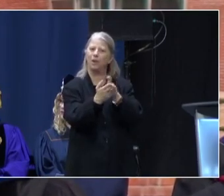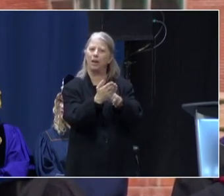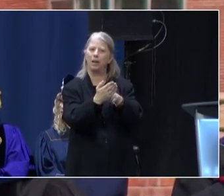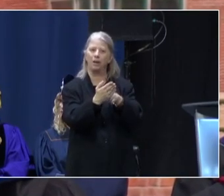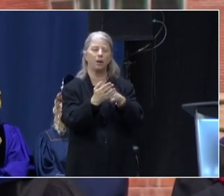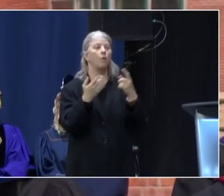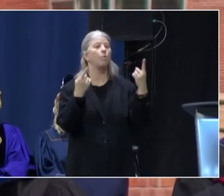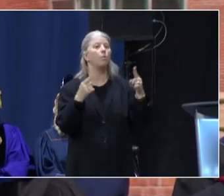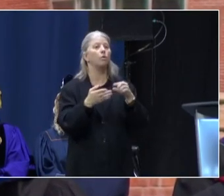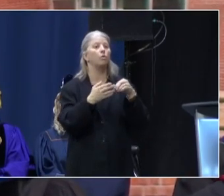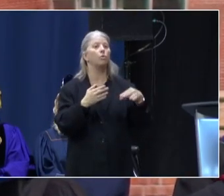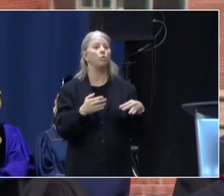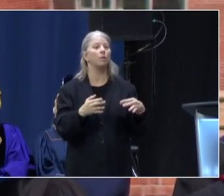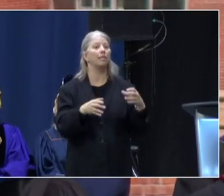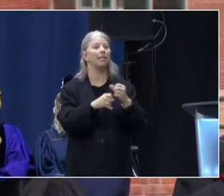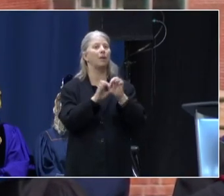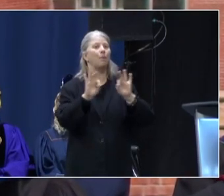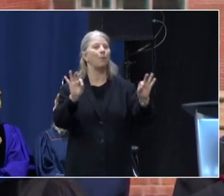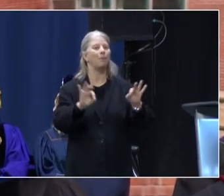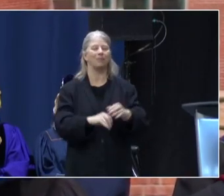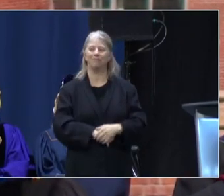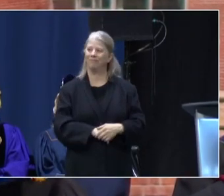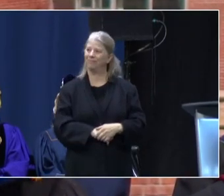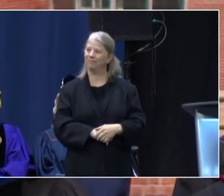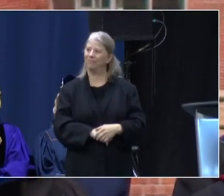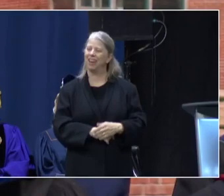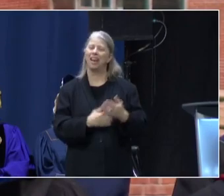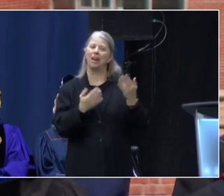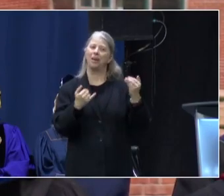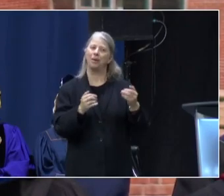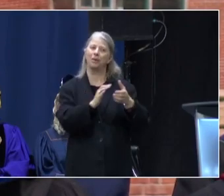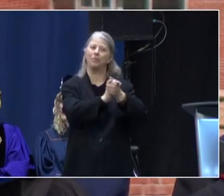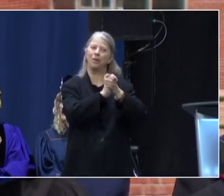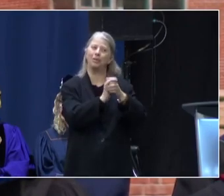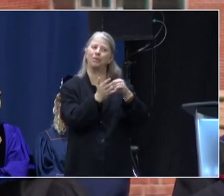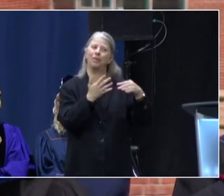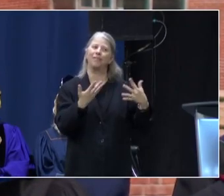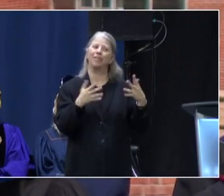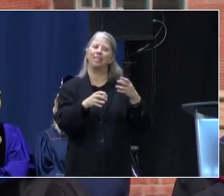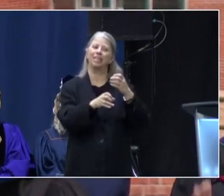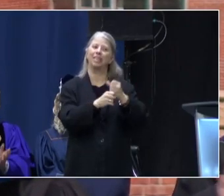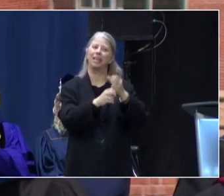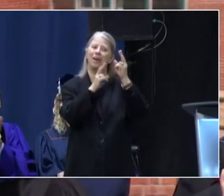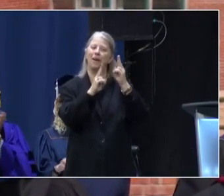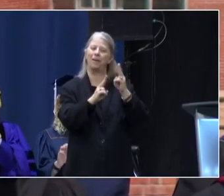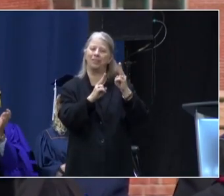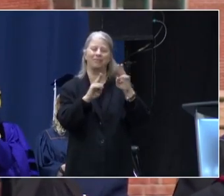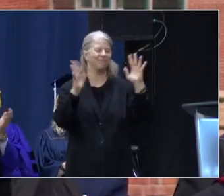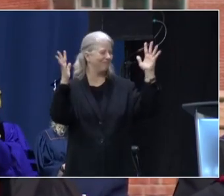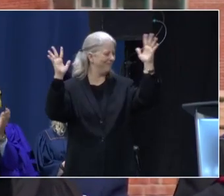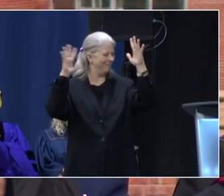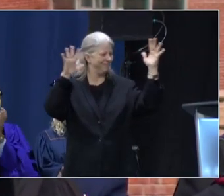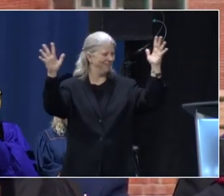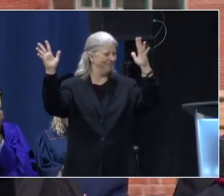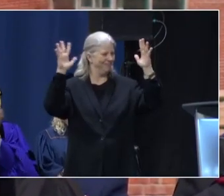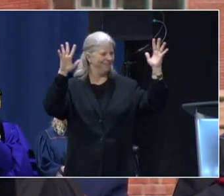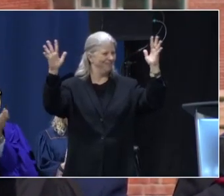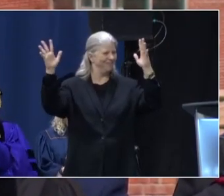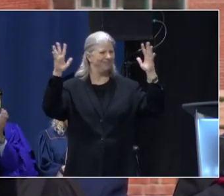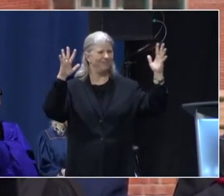as the students receive their diplomas. Please join me in congratulating students receiving Latin honors.